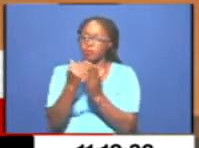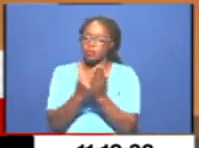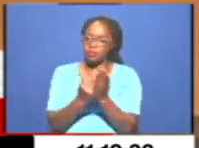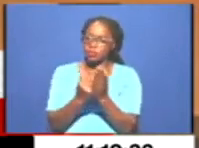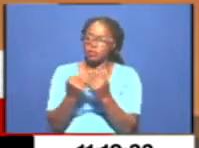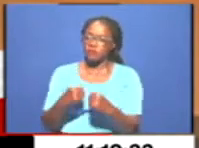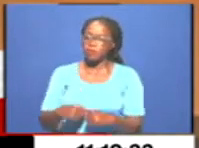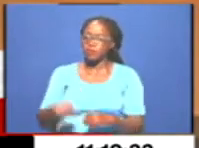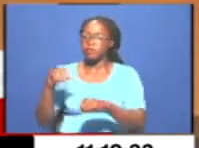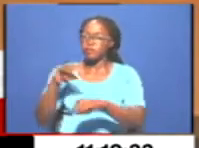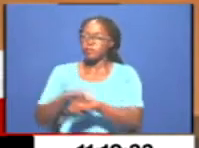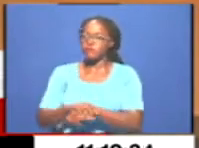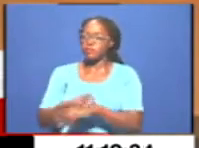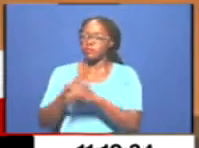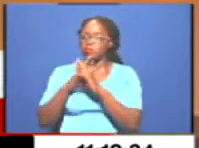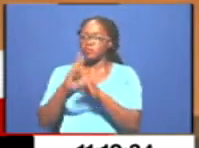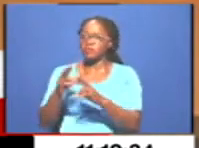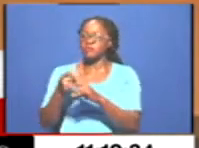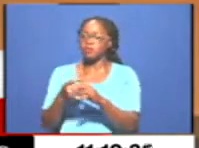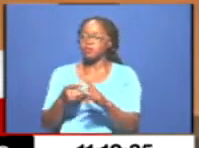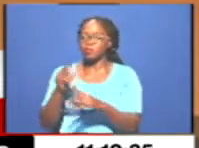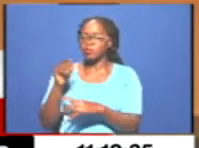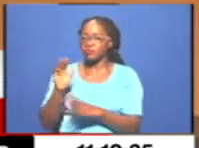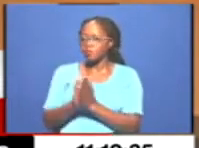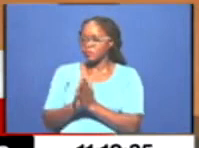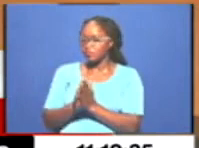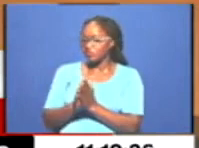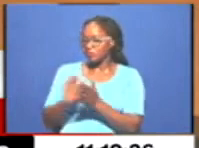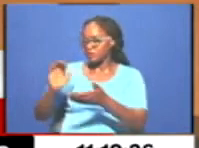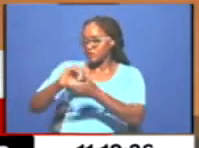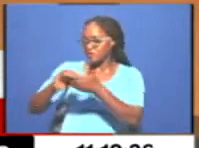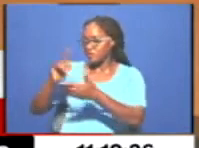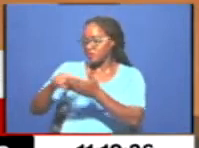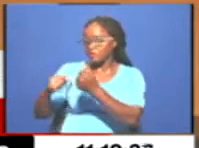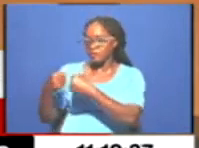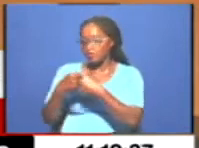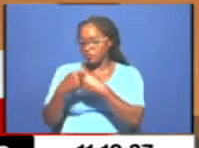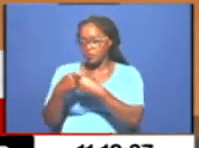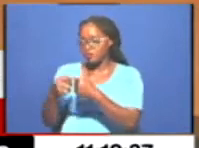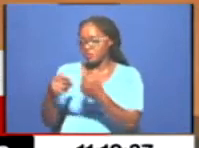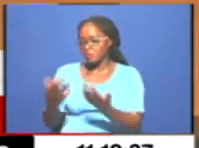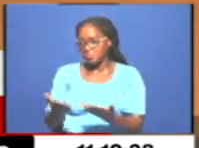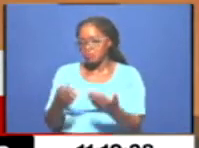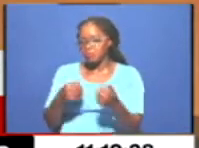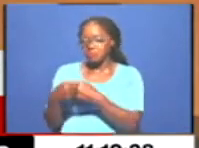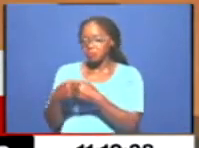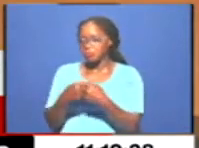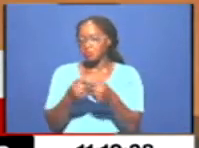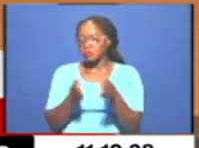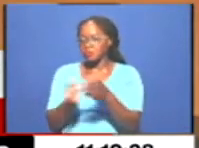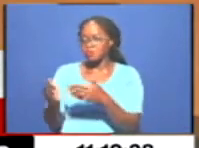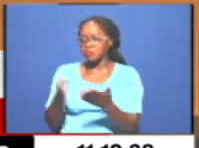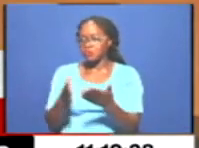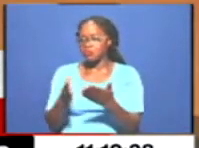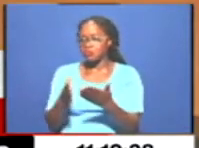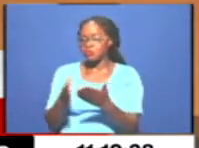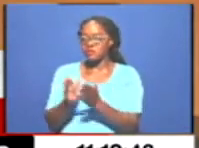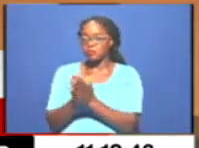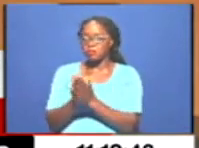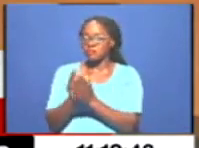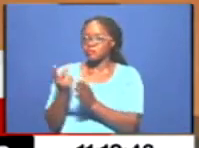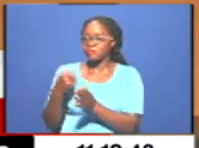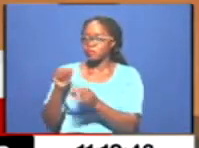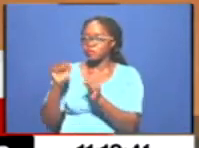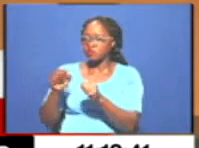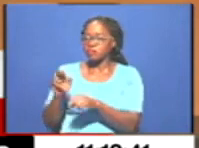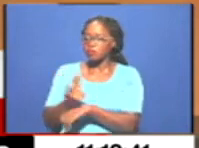get feedback from the federation on what challenges or what opportunities they feel we can be able to take advantage of. Once we do